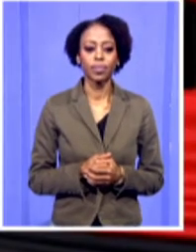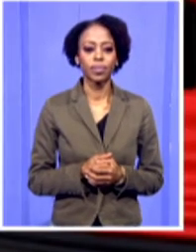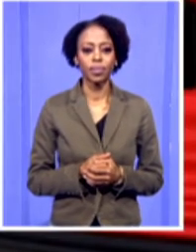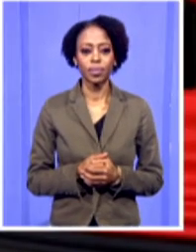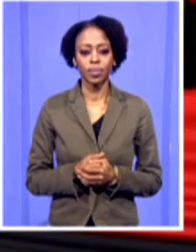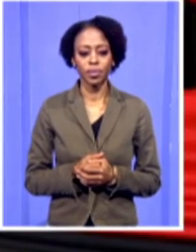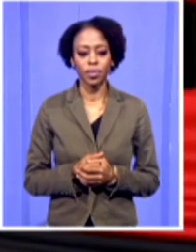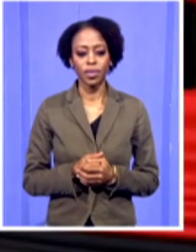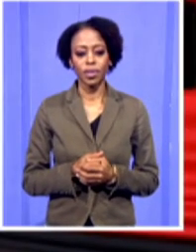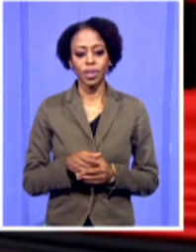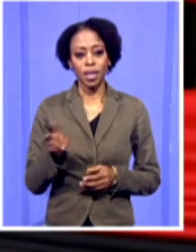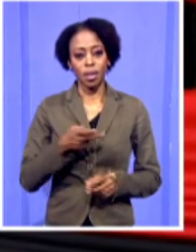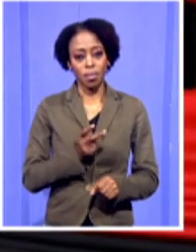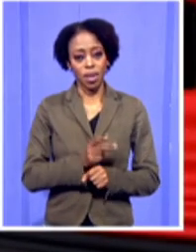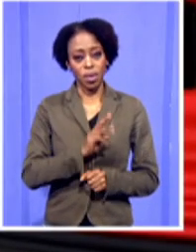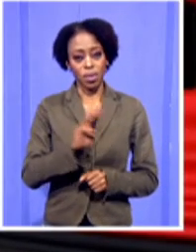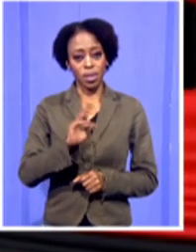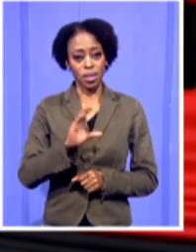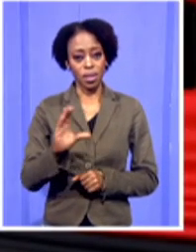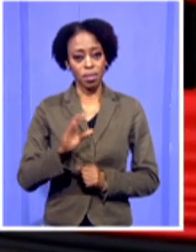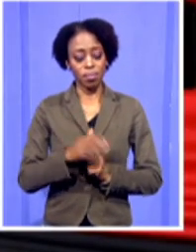You want to come again, Western Cape?